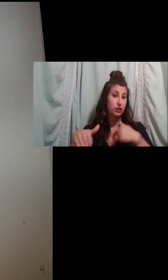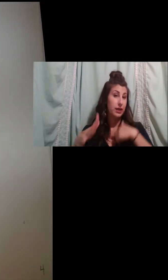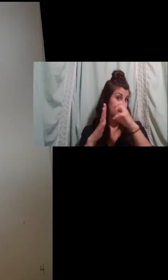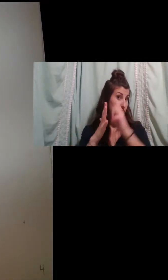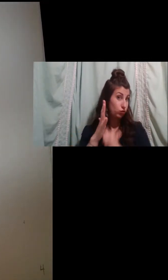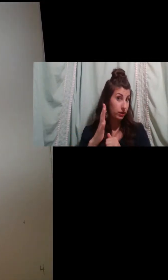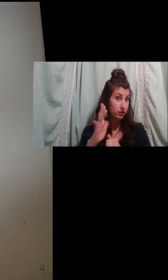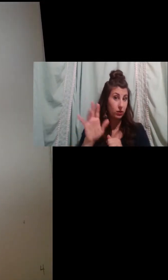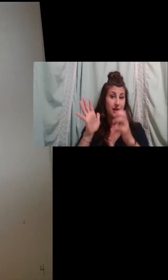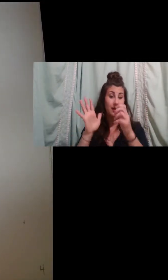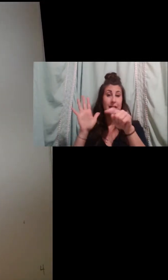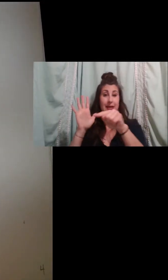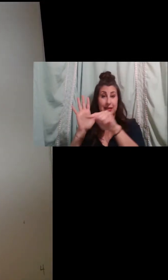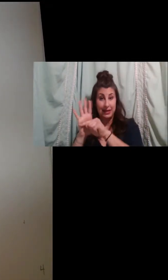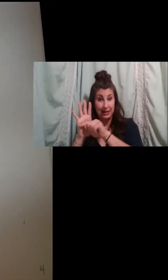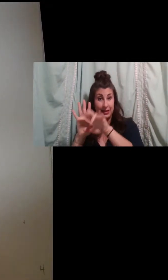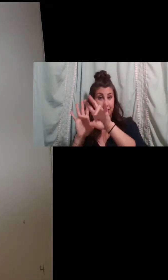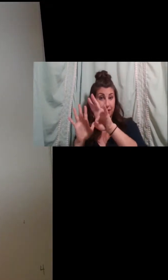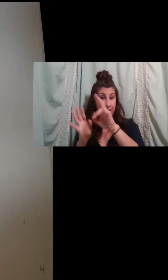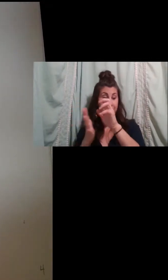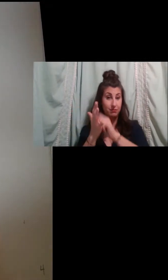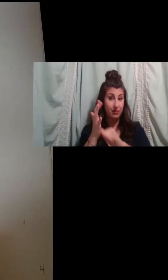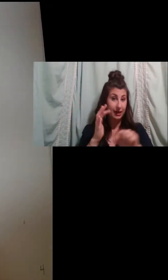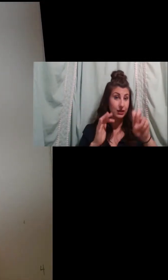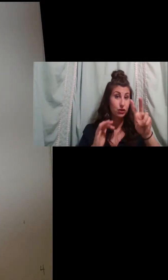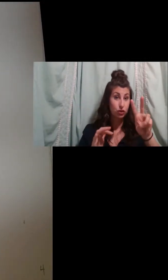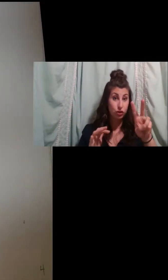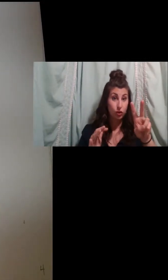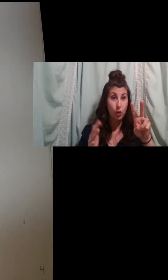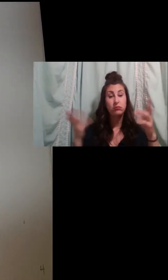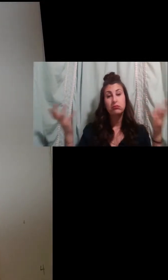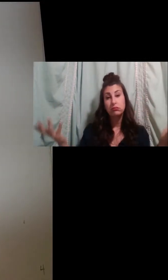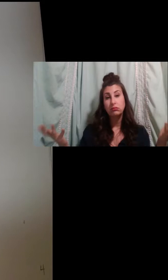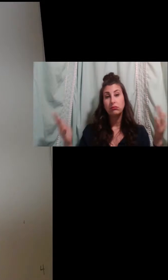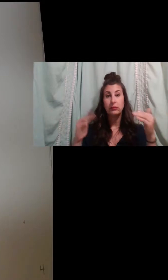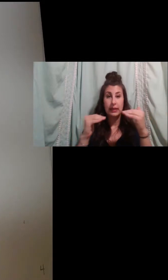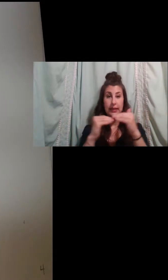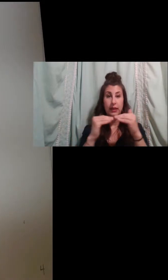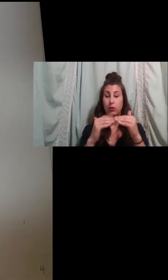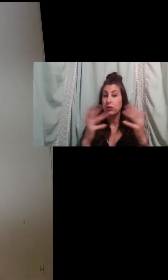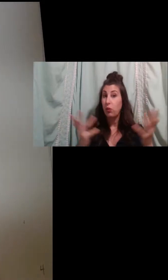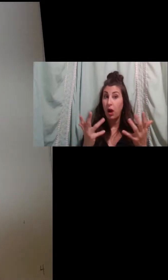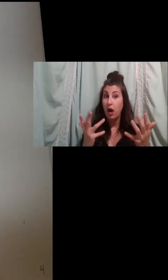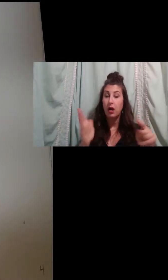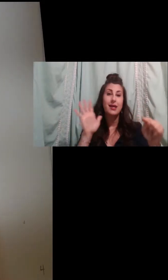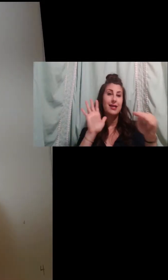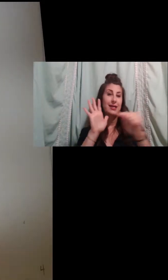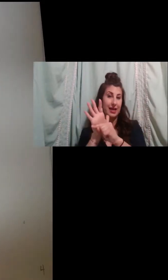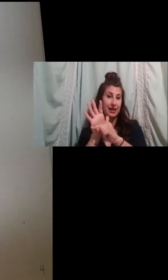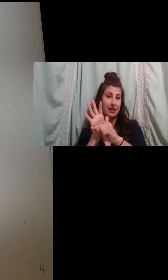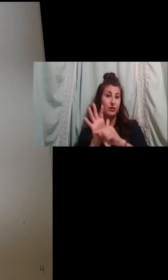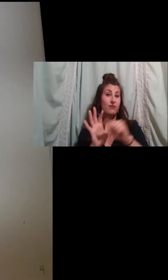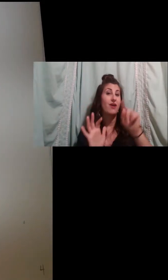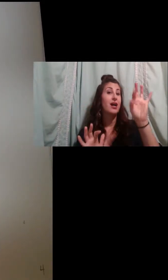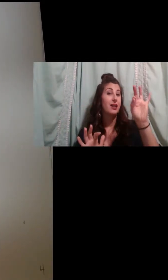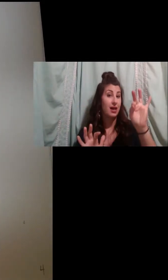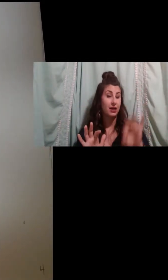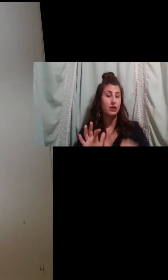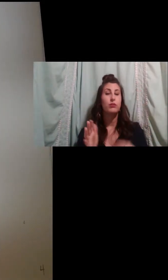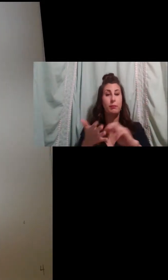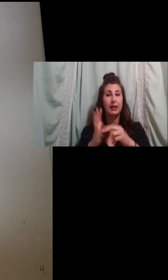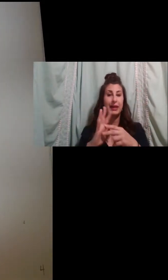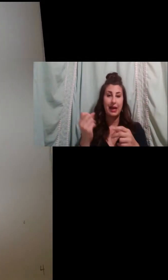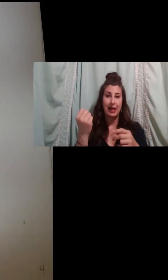going to subtract, so negative 7 minus 2. All right, and that is going to be negative 9. So it's going to be 11